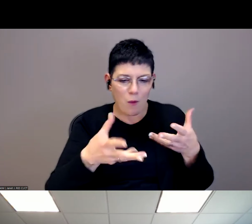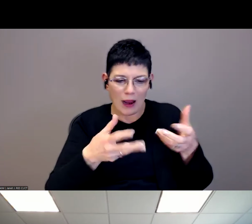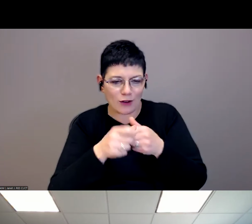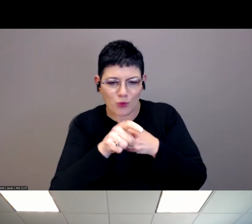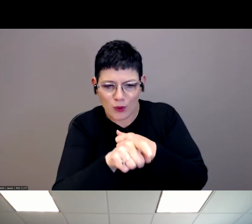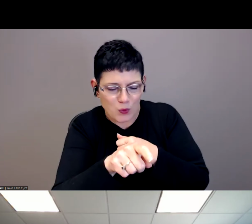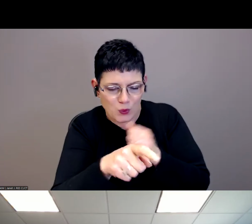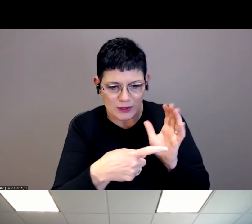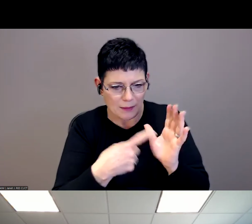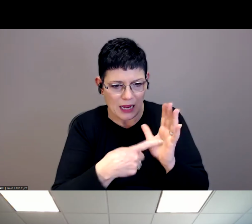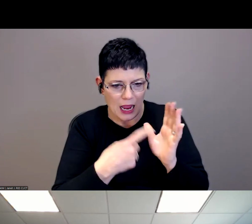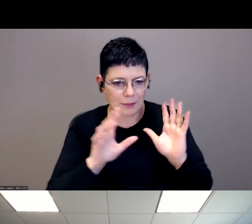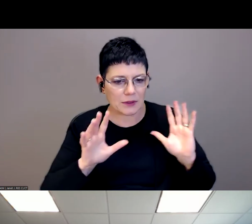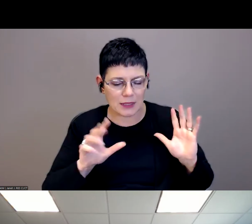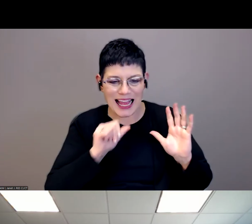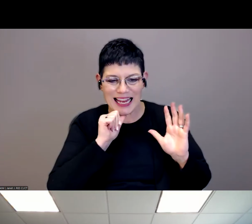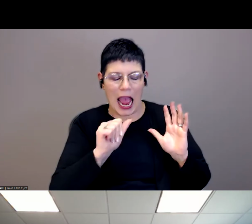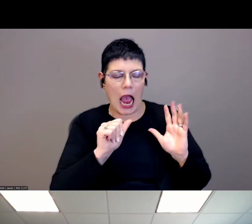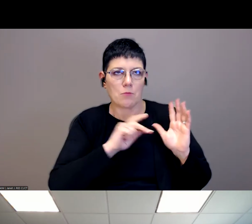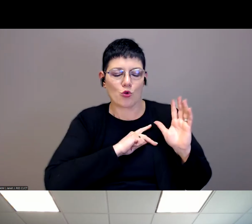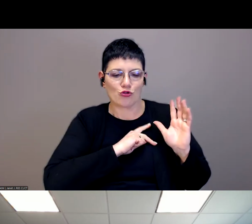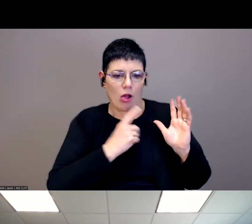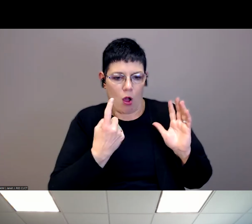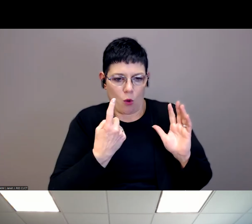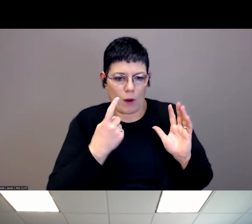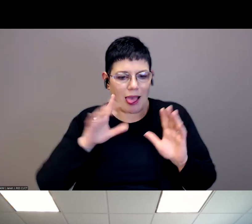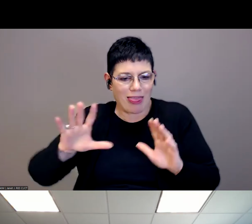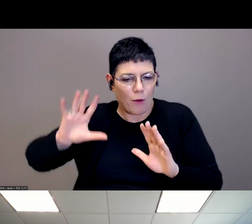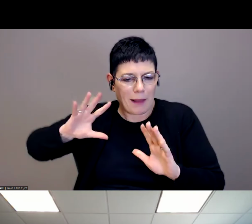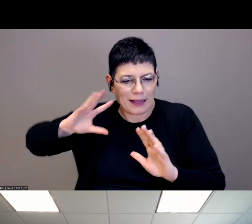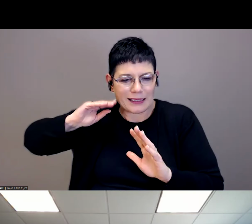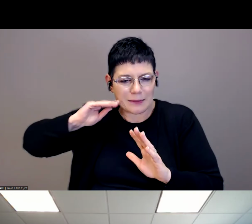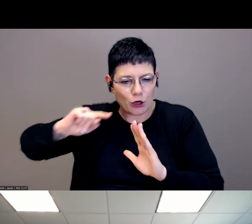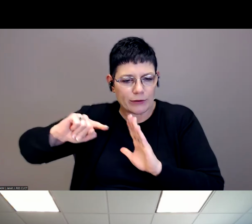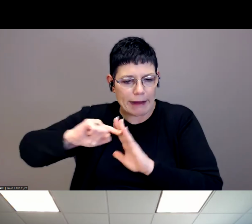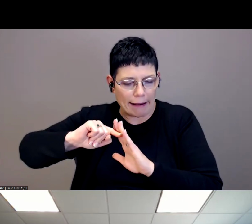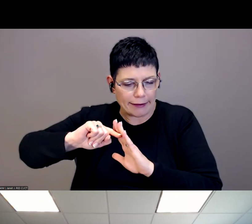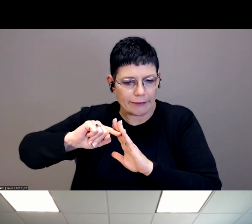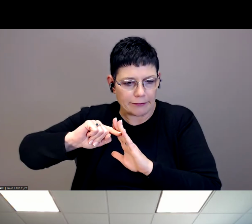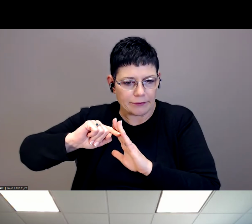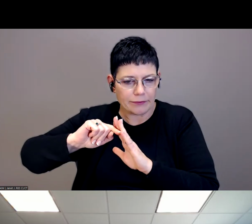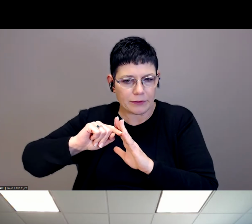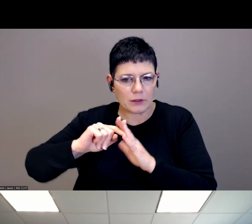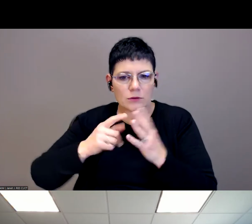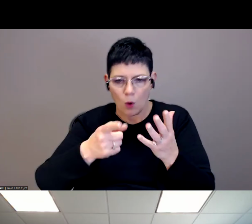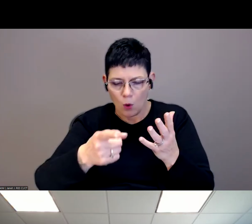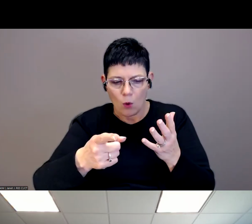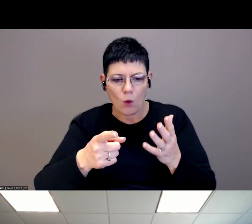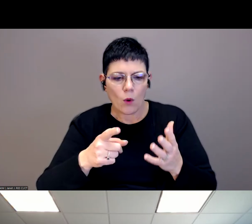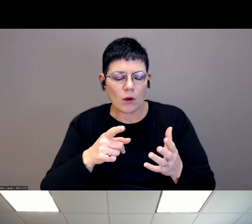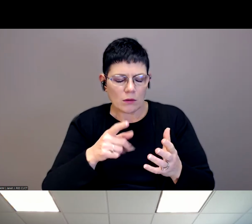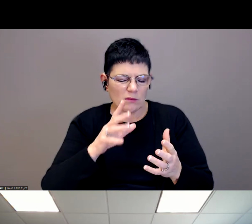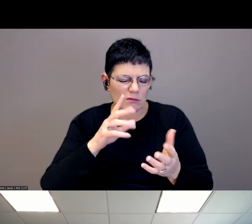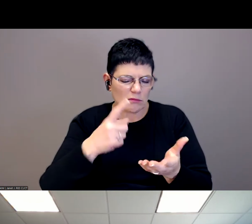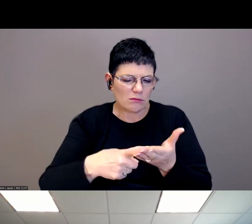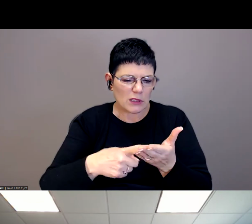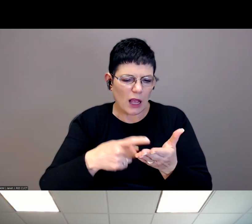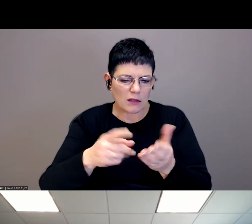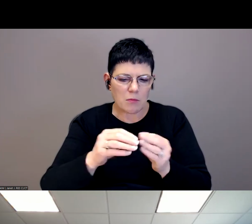directly with you. And so I think setting up our support so that we can do that. And there was even, a comment about reporting later. I